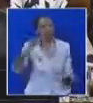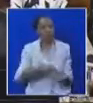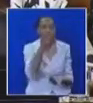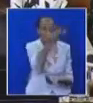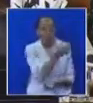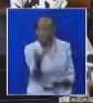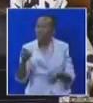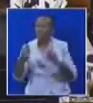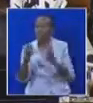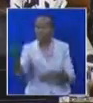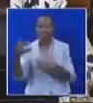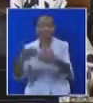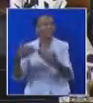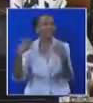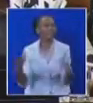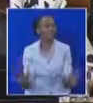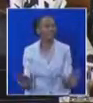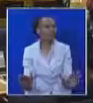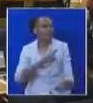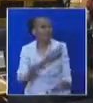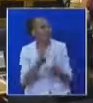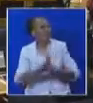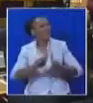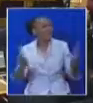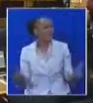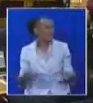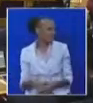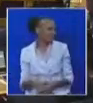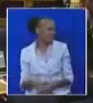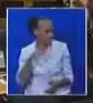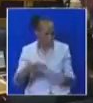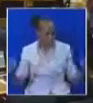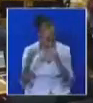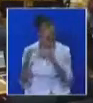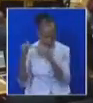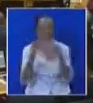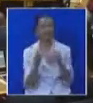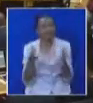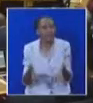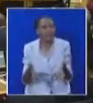just give me a go ahead. Why? We are equal in this house.